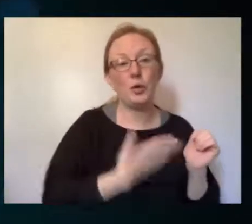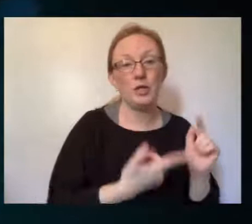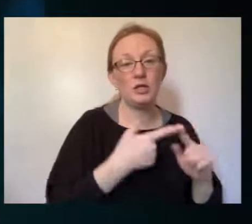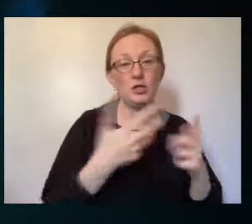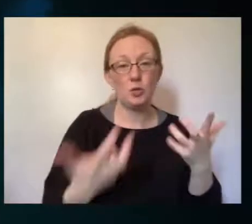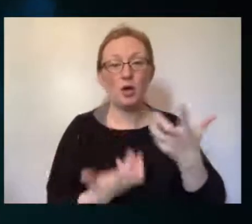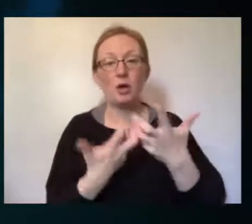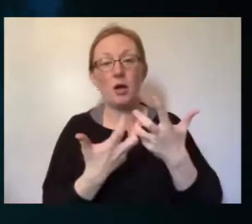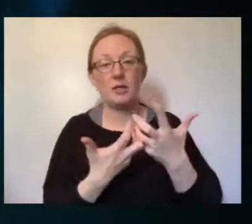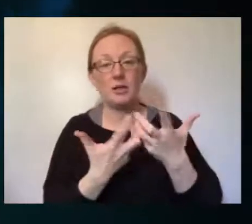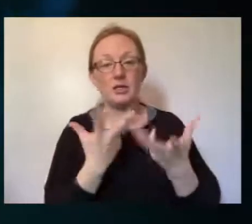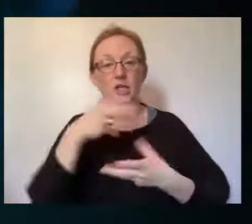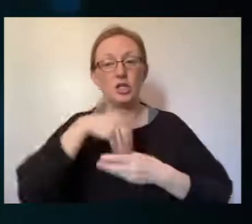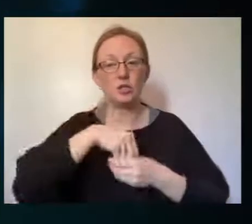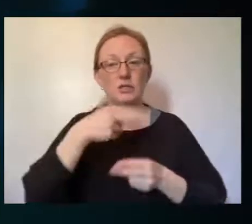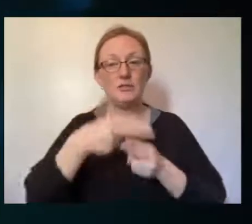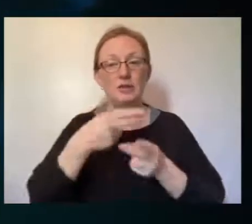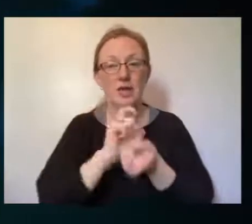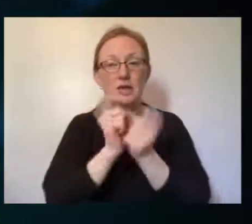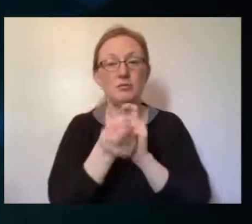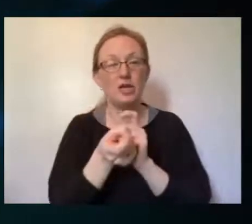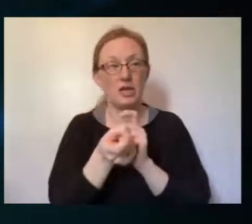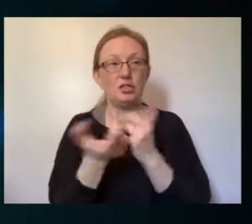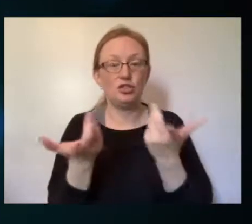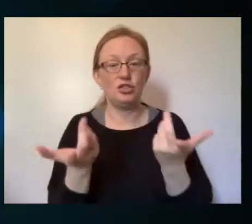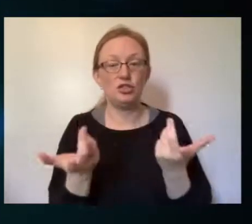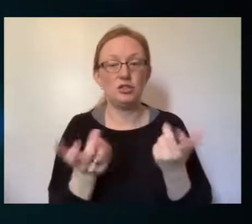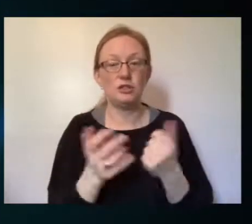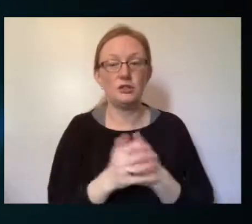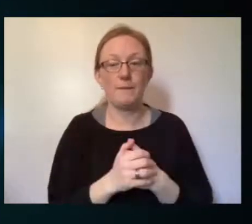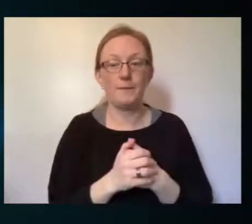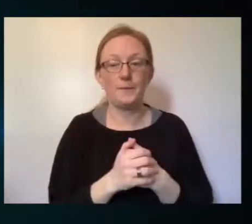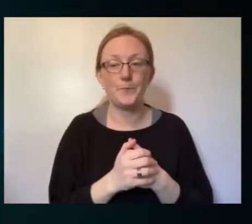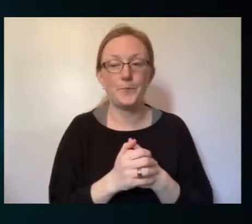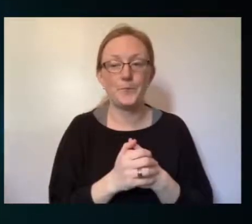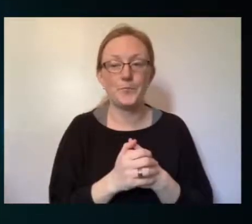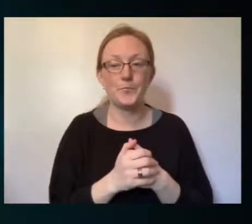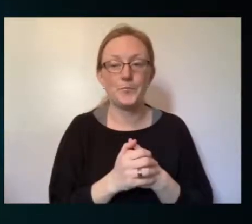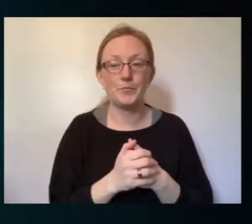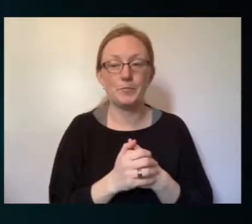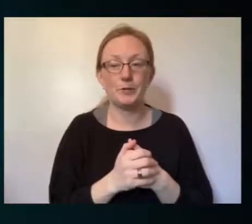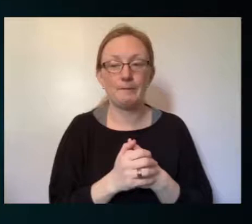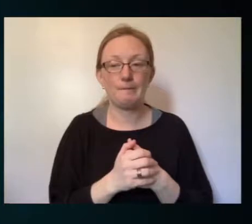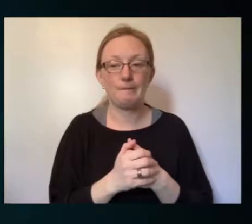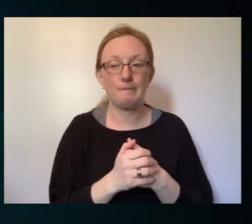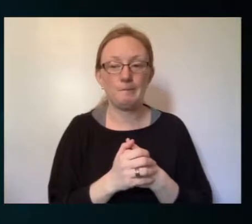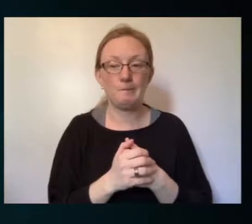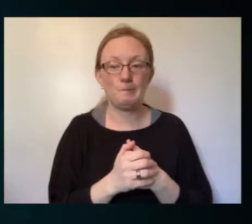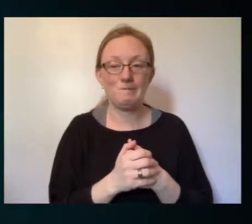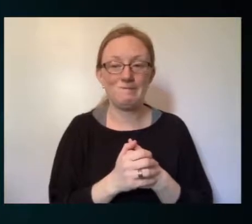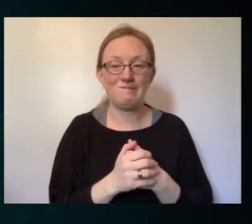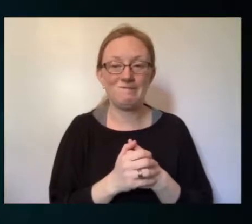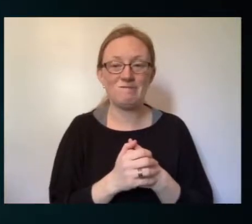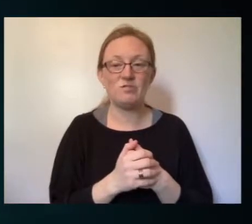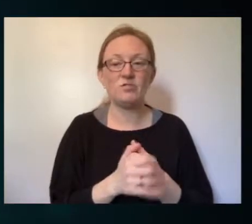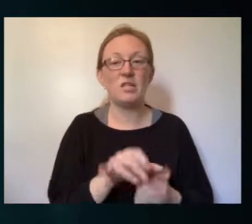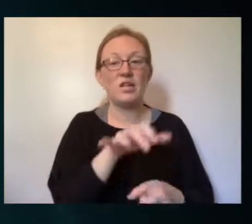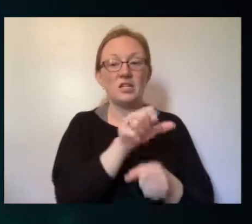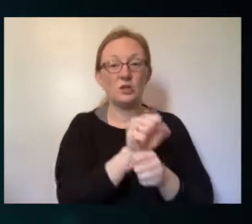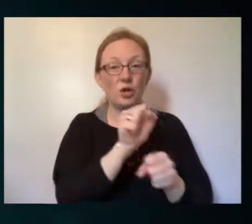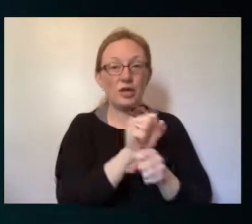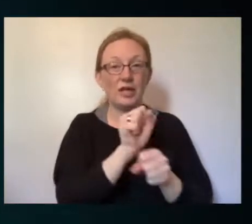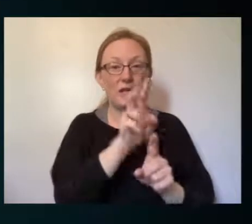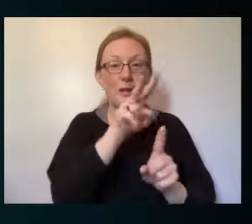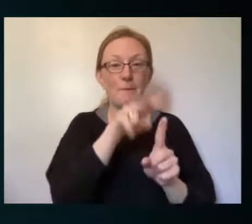accommodate inclusive name change practices. And we did this, and it's working, and we're applying pressure,